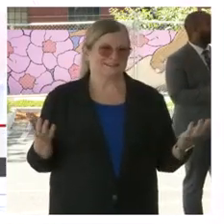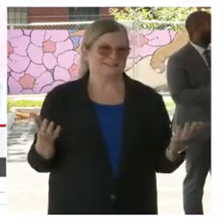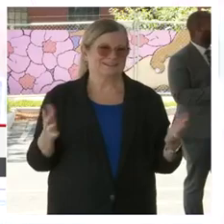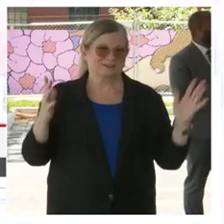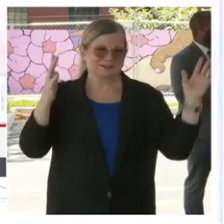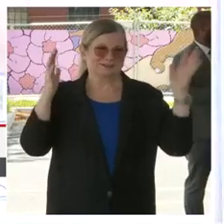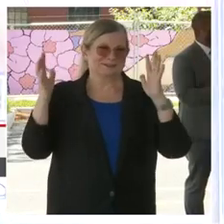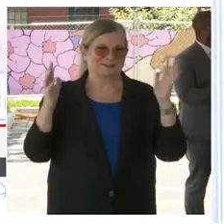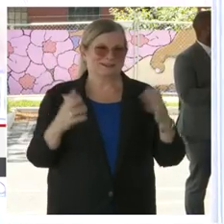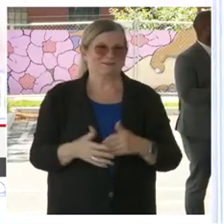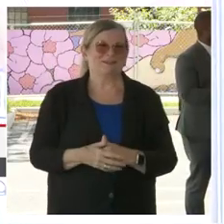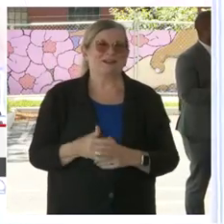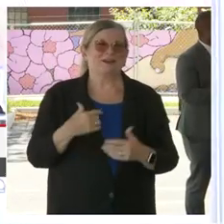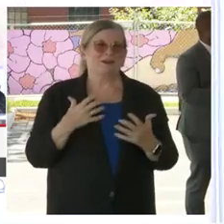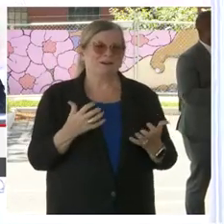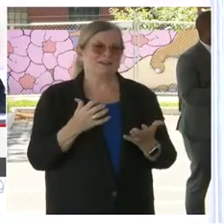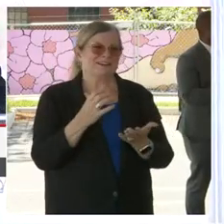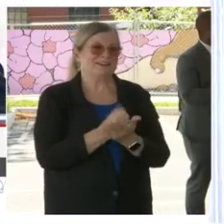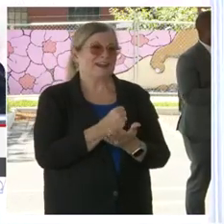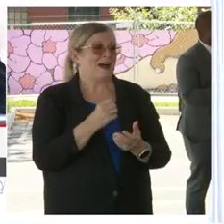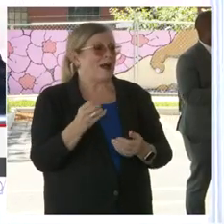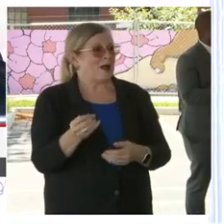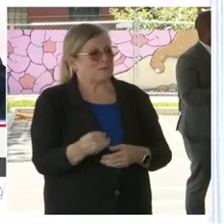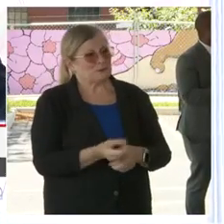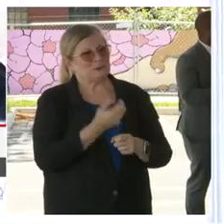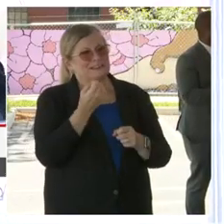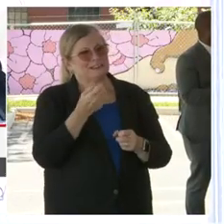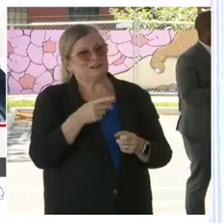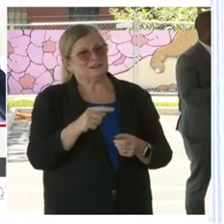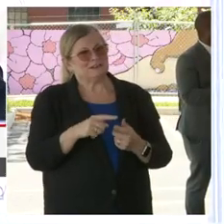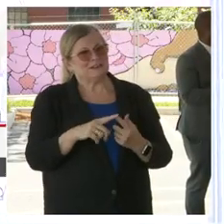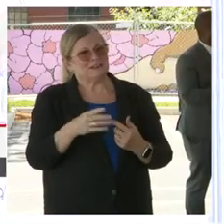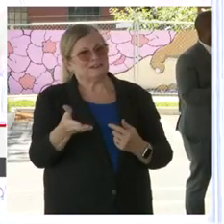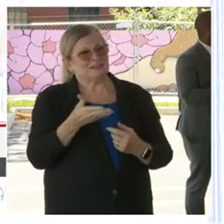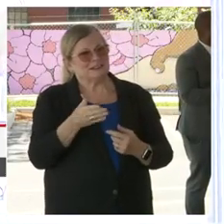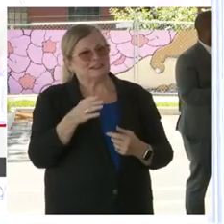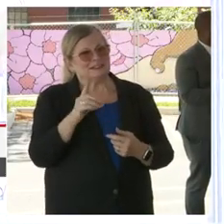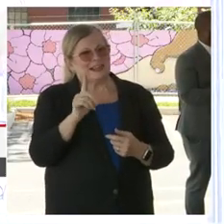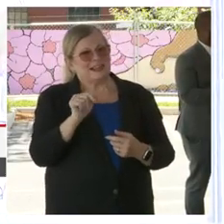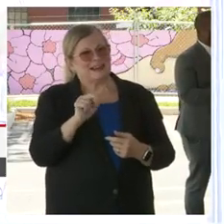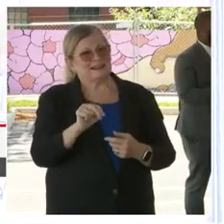And I want to take this opportunity to welcome Emerson Collective's Managing Director, Dan Tagolini.